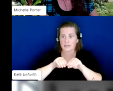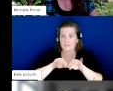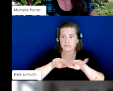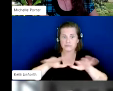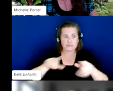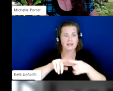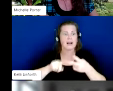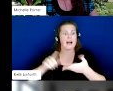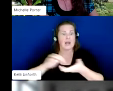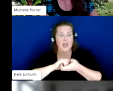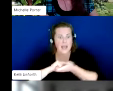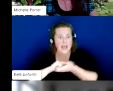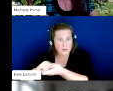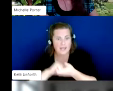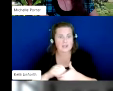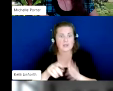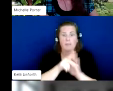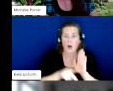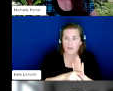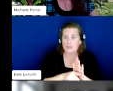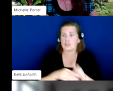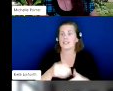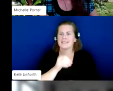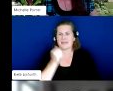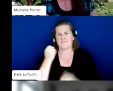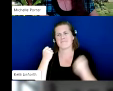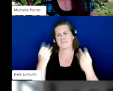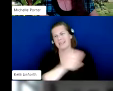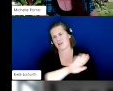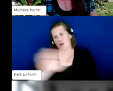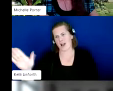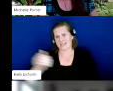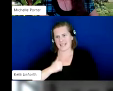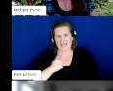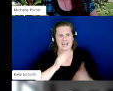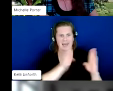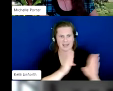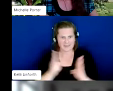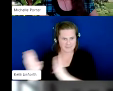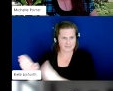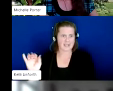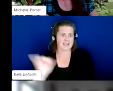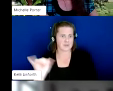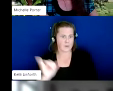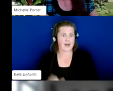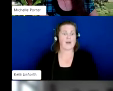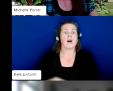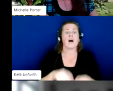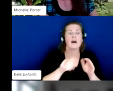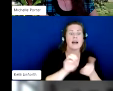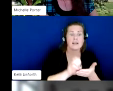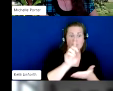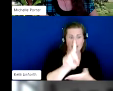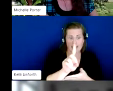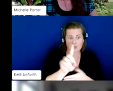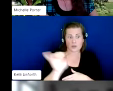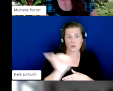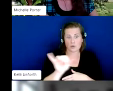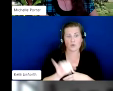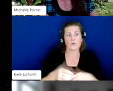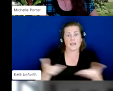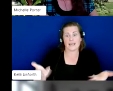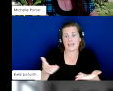Abuse Prevention Ontario and others across the country and across sectors, policy reform and education. And just like